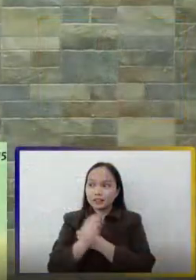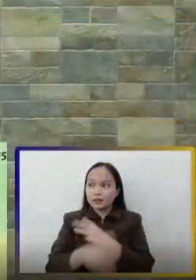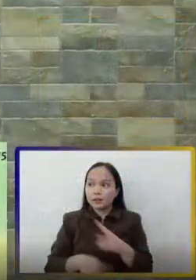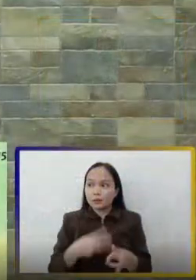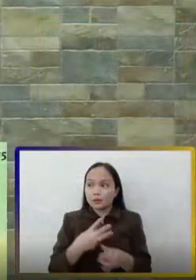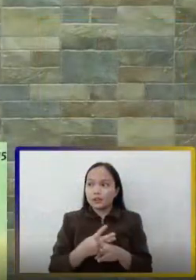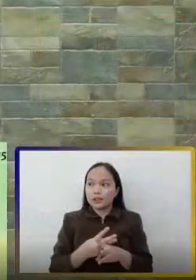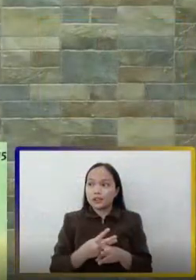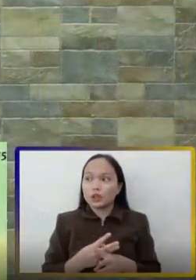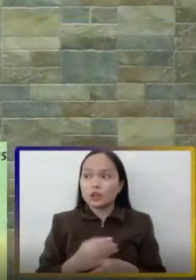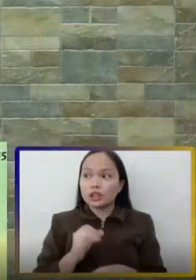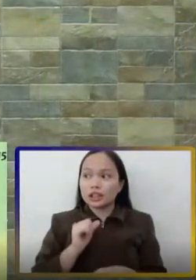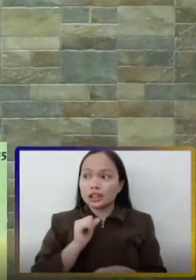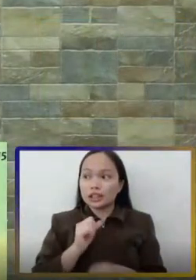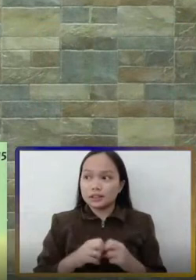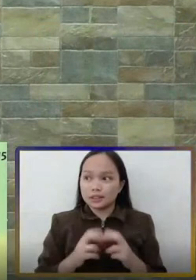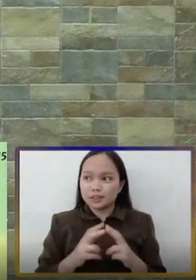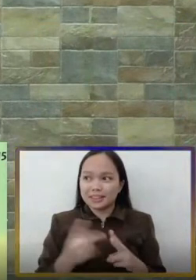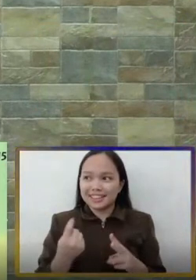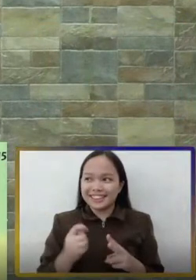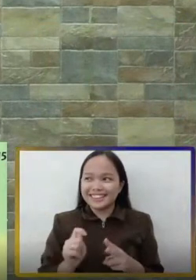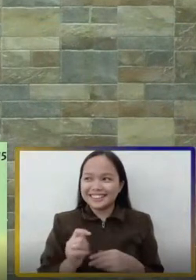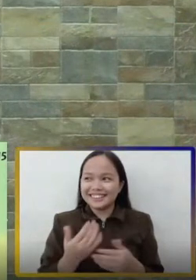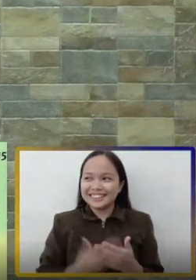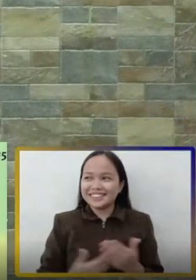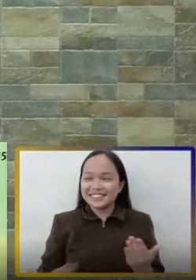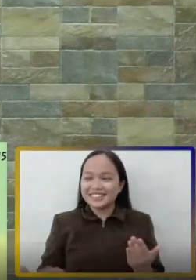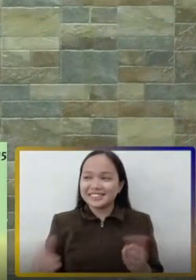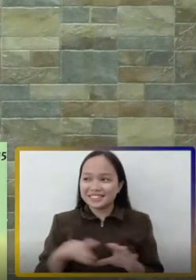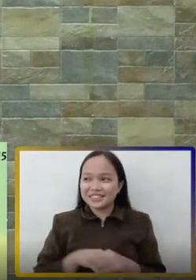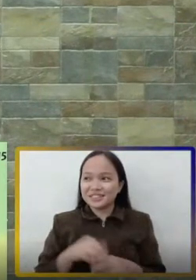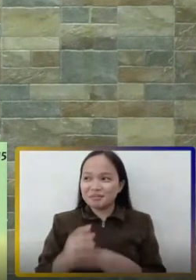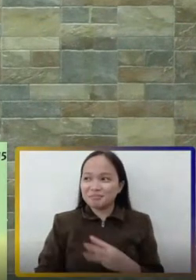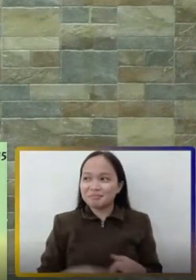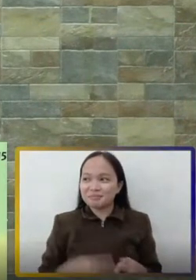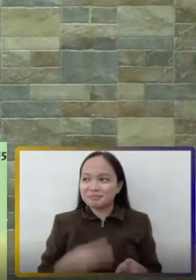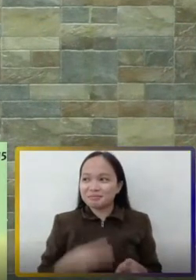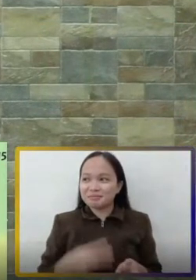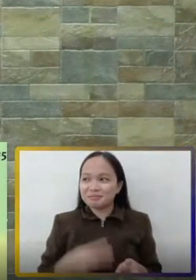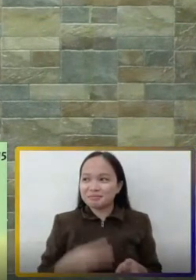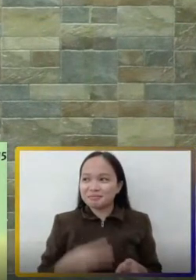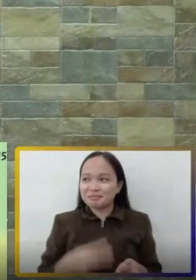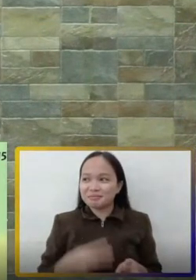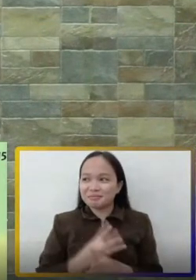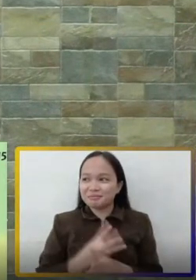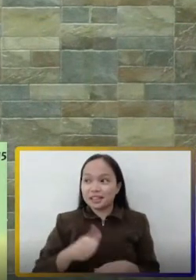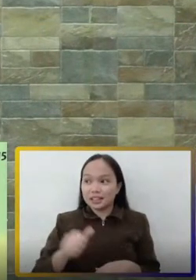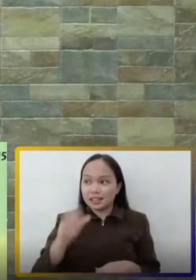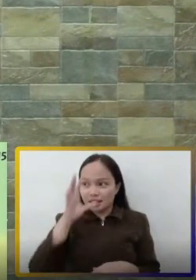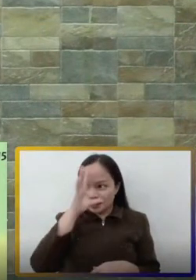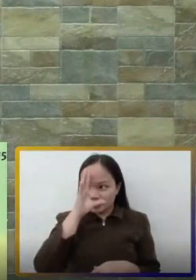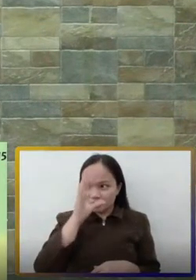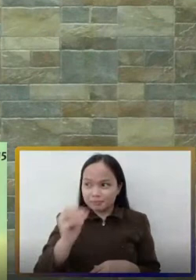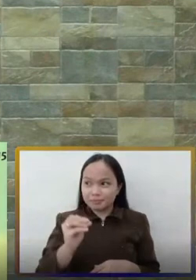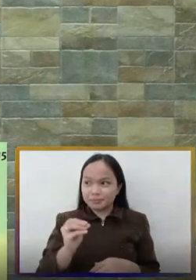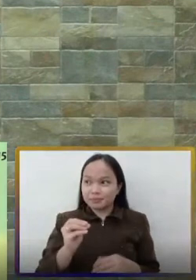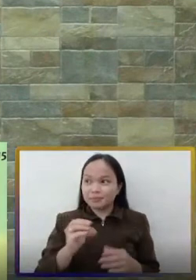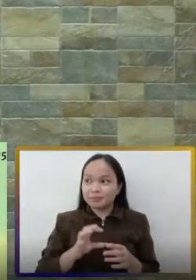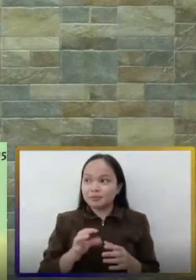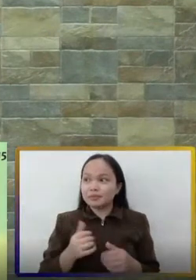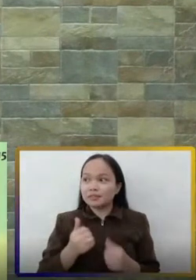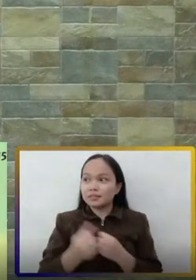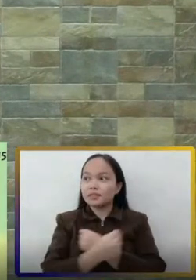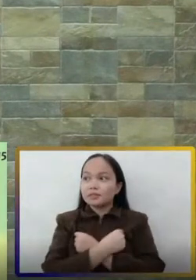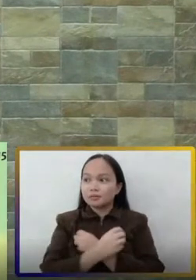neither the things that are in the world. Are you with me? If anyone loves the world, the love